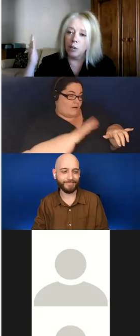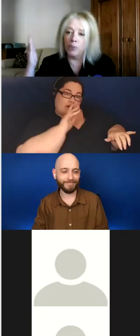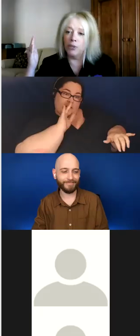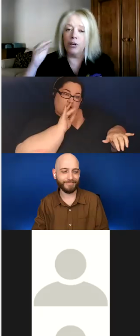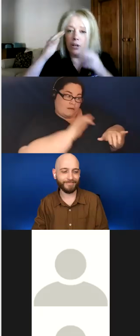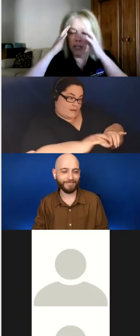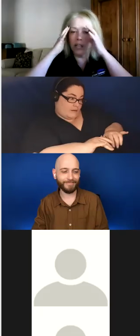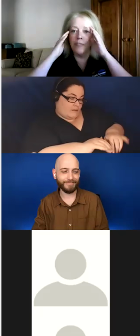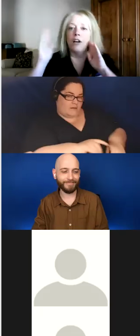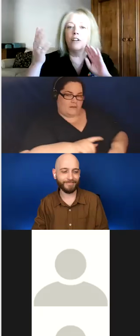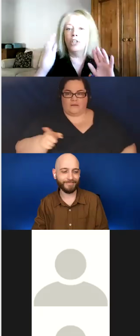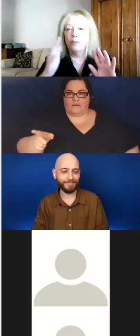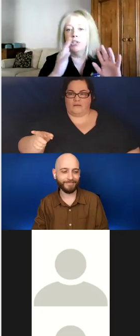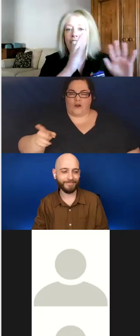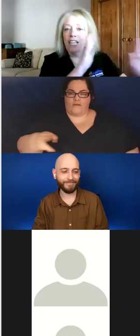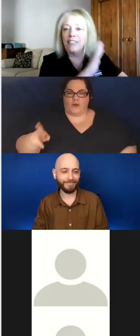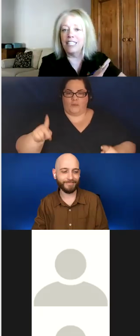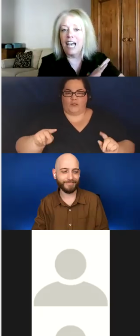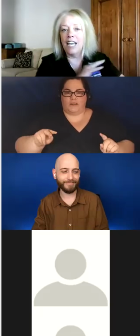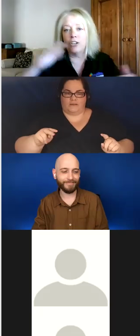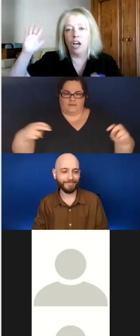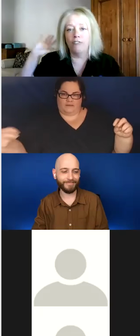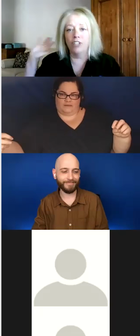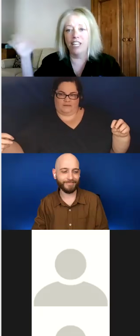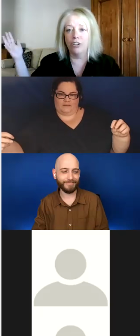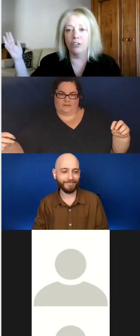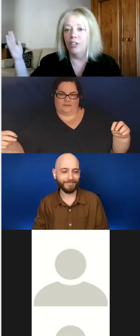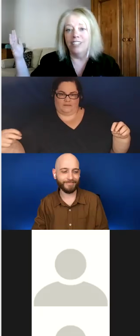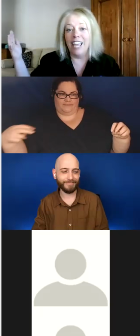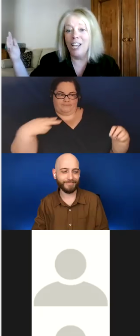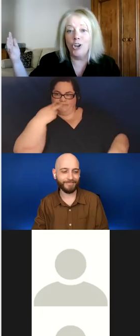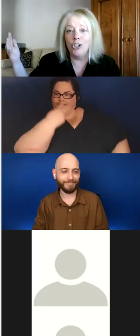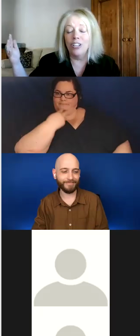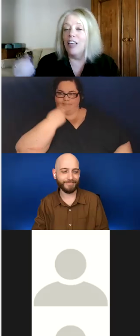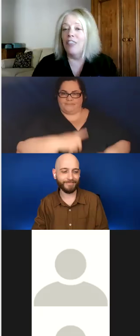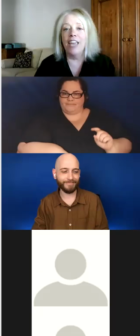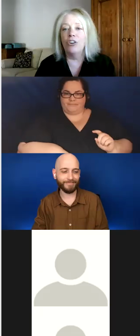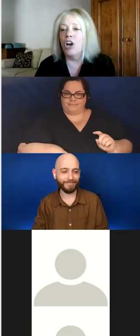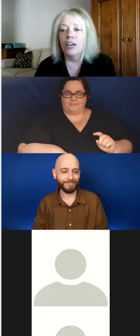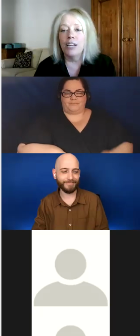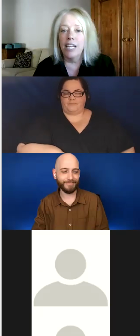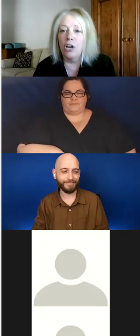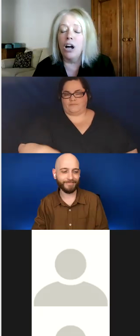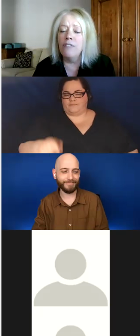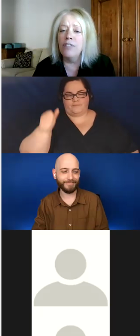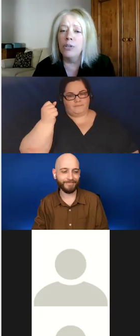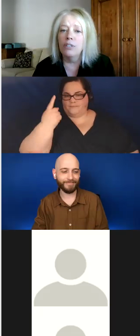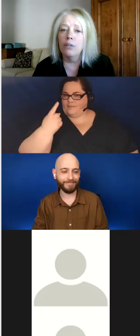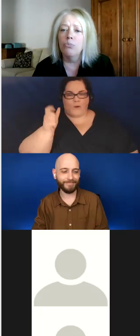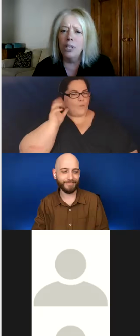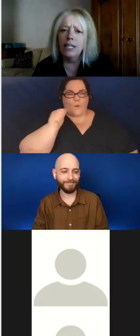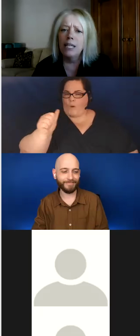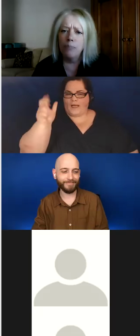into a computer, and the hard of hearing person is on the side or off to the other angle, they are not going to hear all of